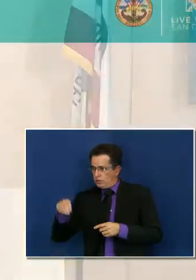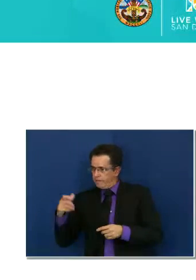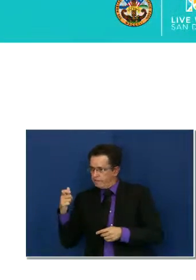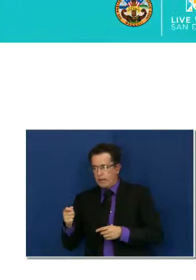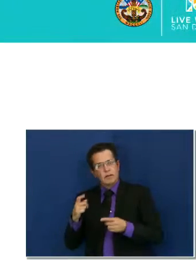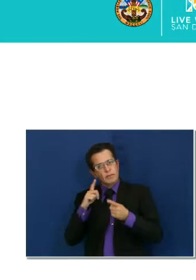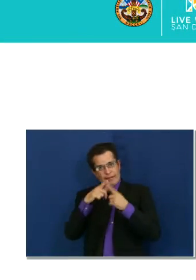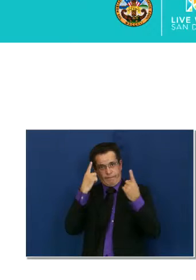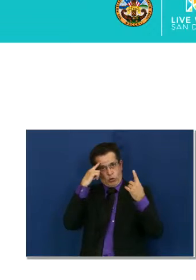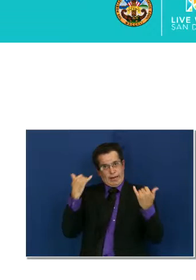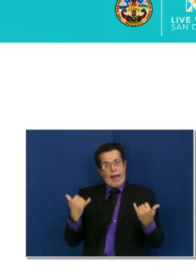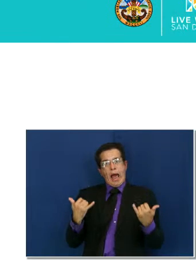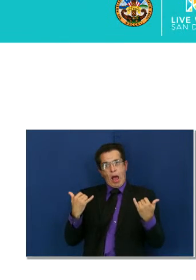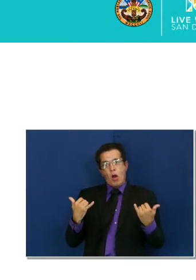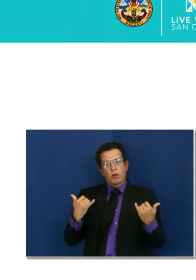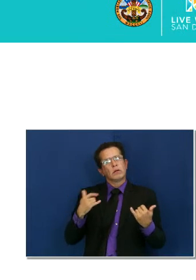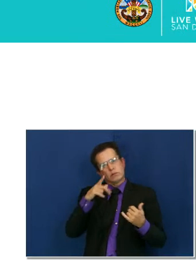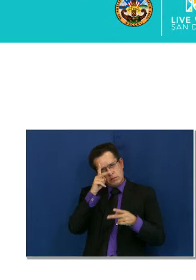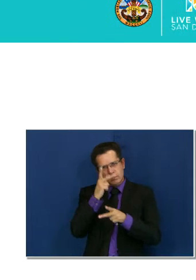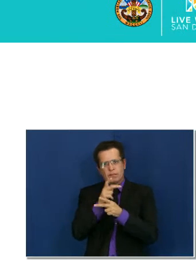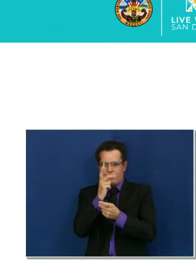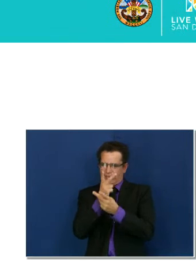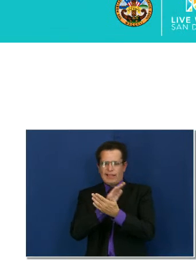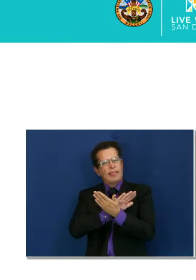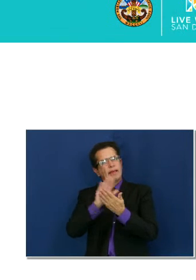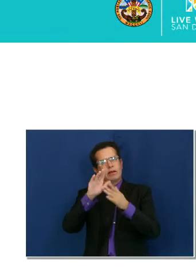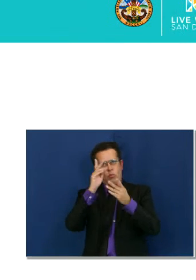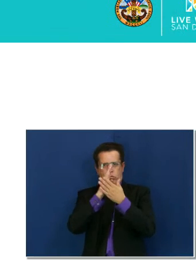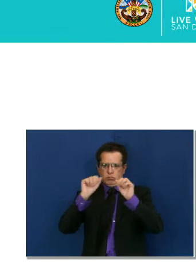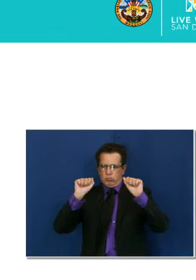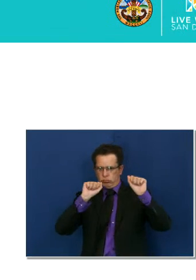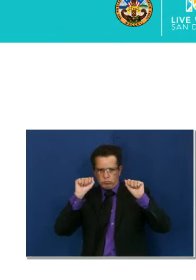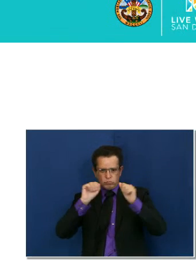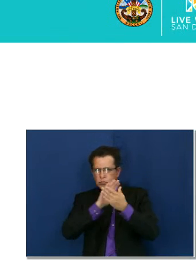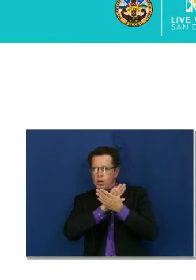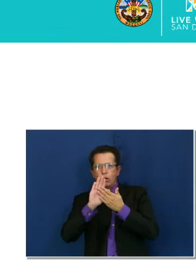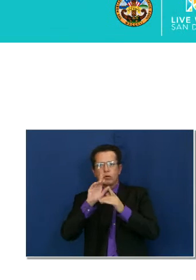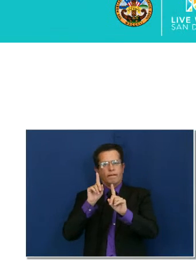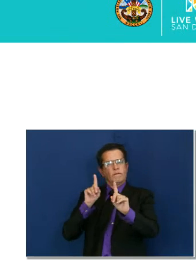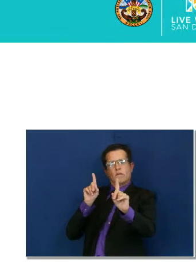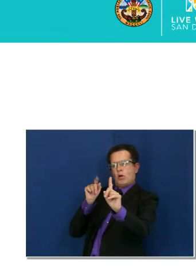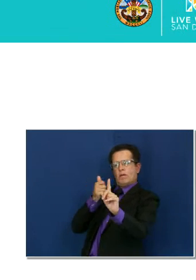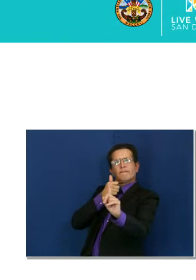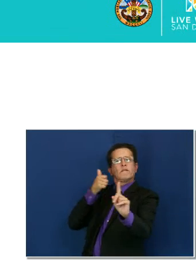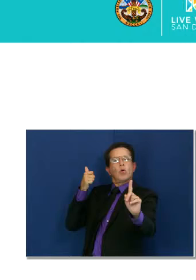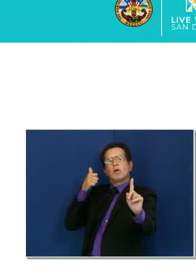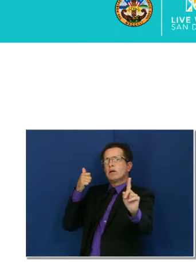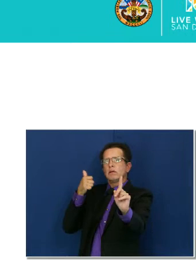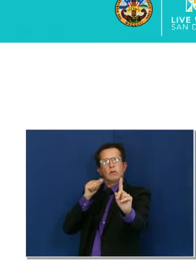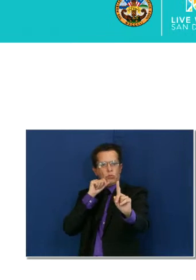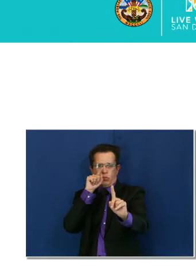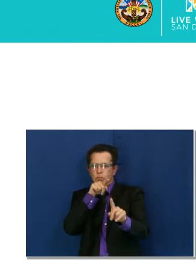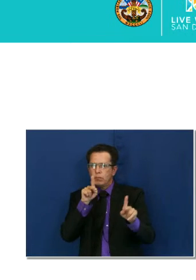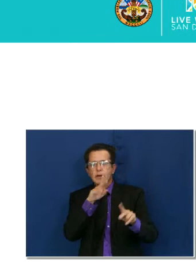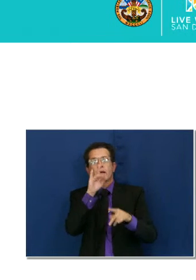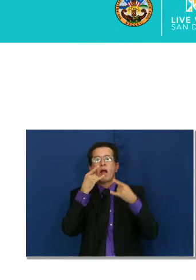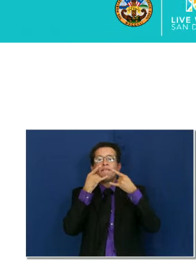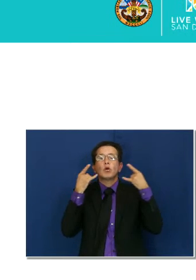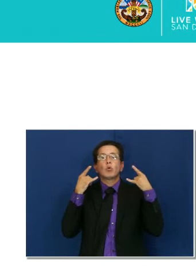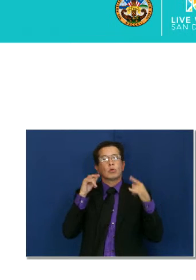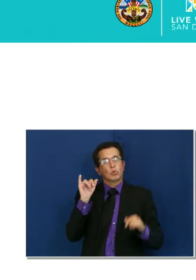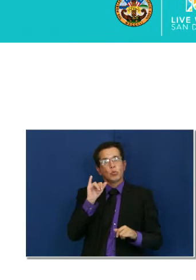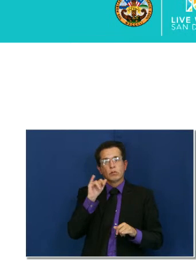includes washing your hands, staying 6 feet apart from others, wearing the facial covering, and most importantly as well, those